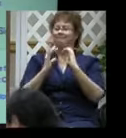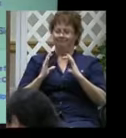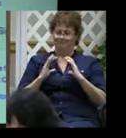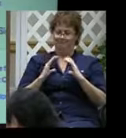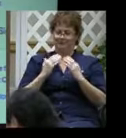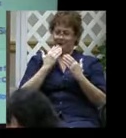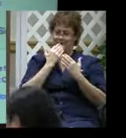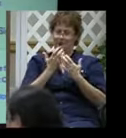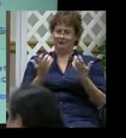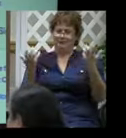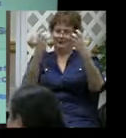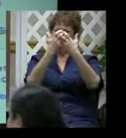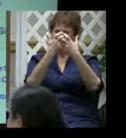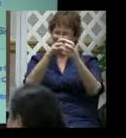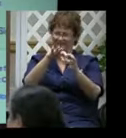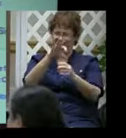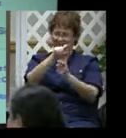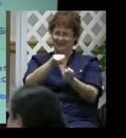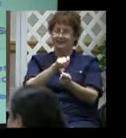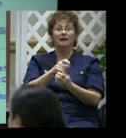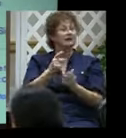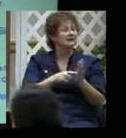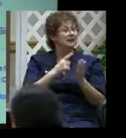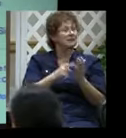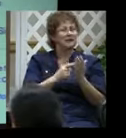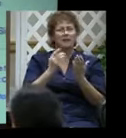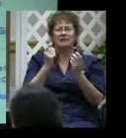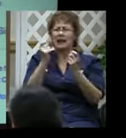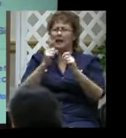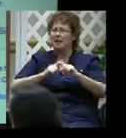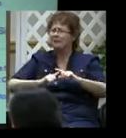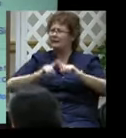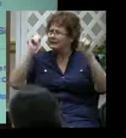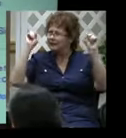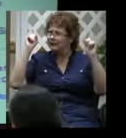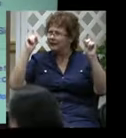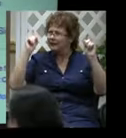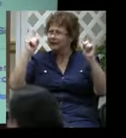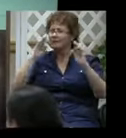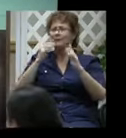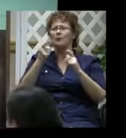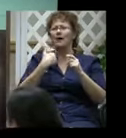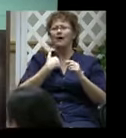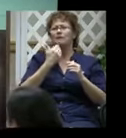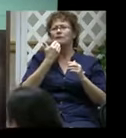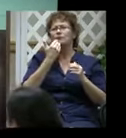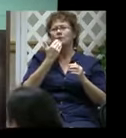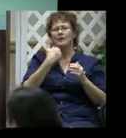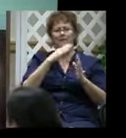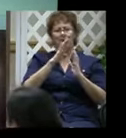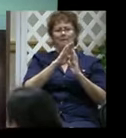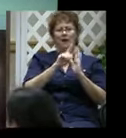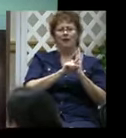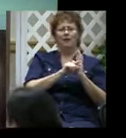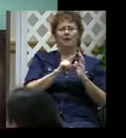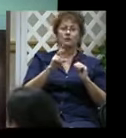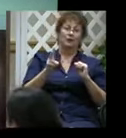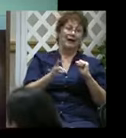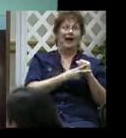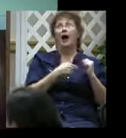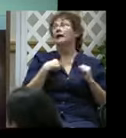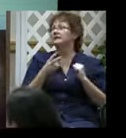good fortune that I found the exact same copy. Sometimes they're a little different, but it really helps to have a background document. So I really do save